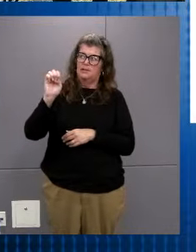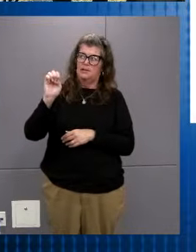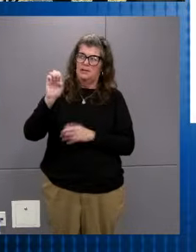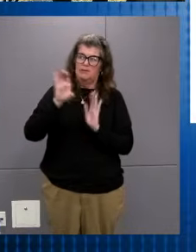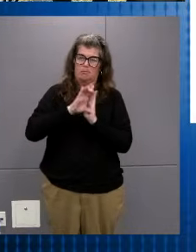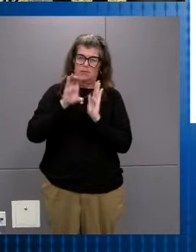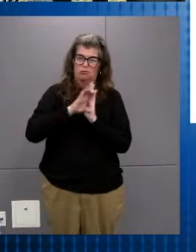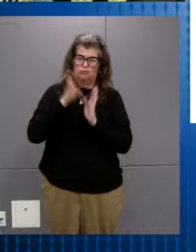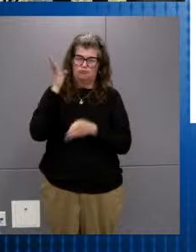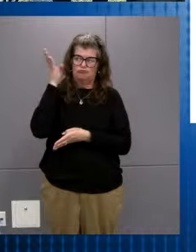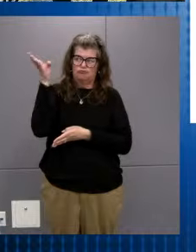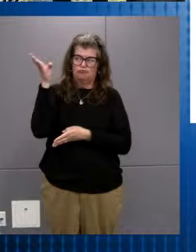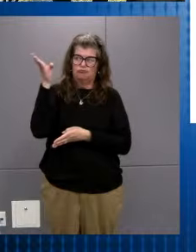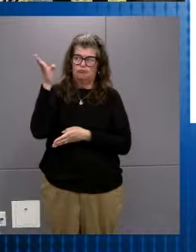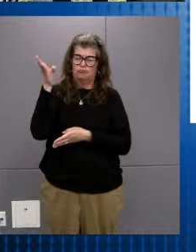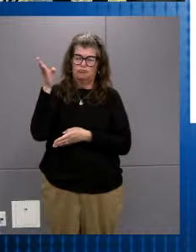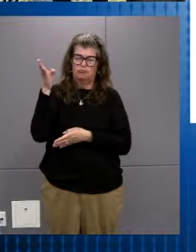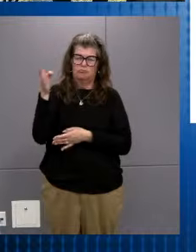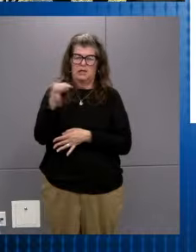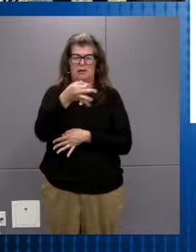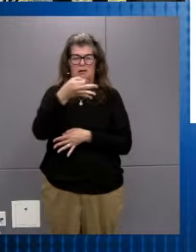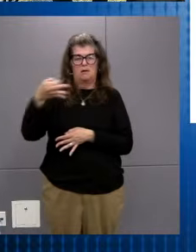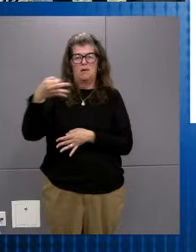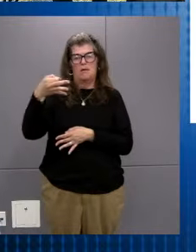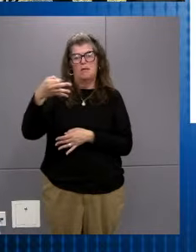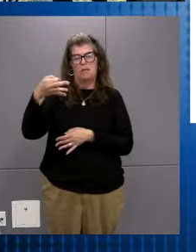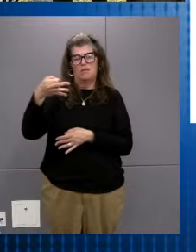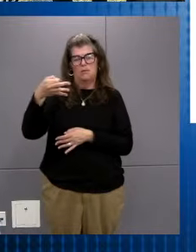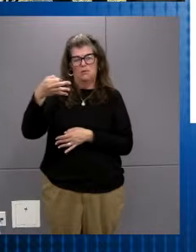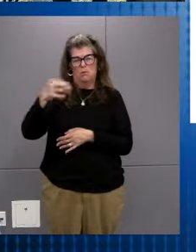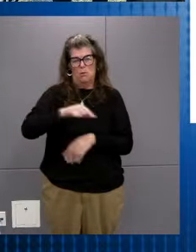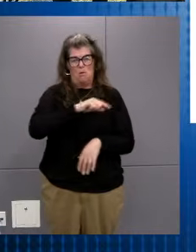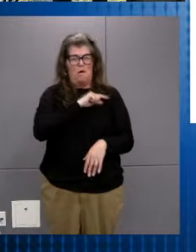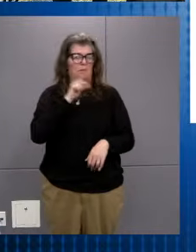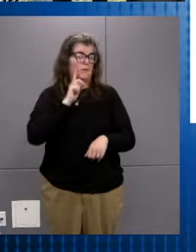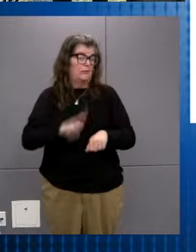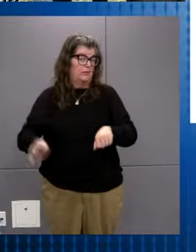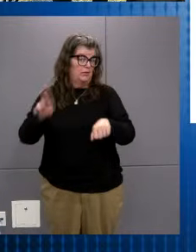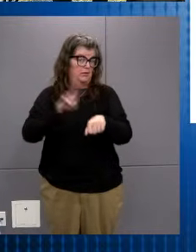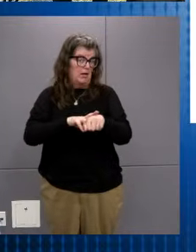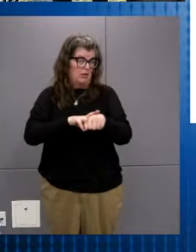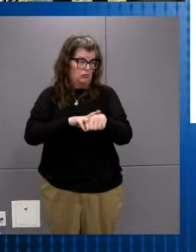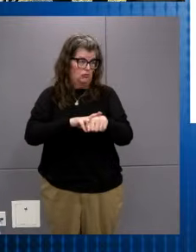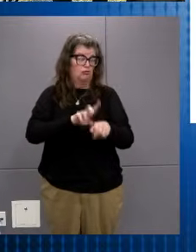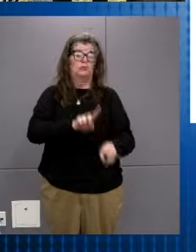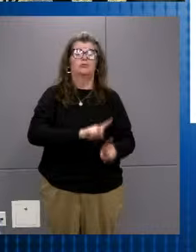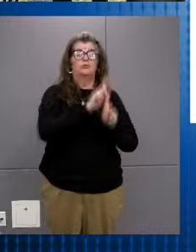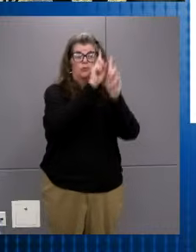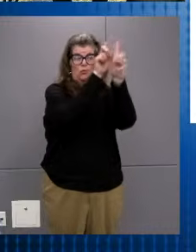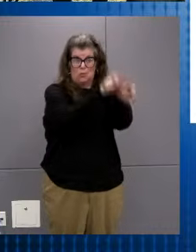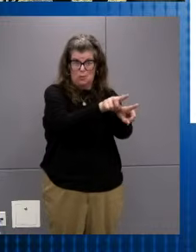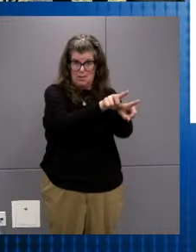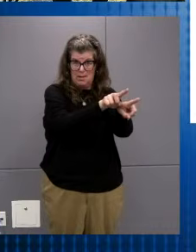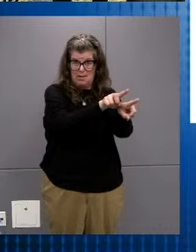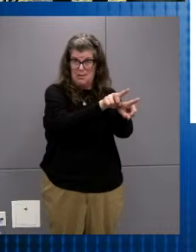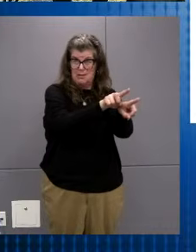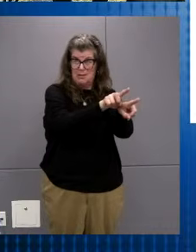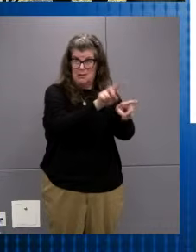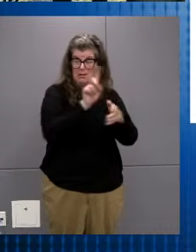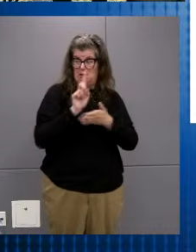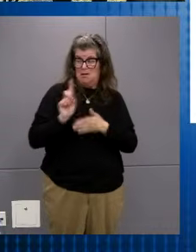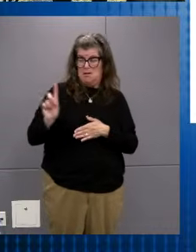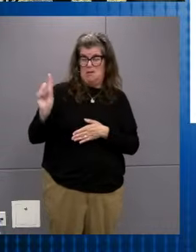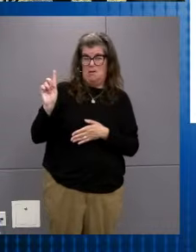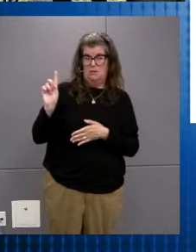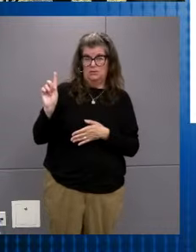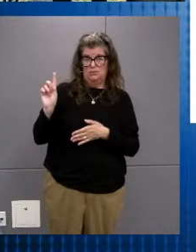picture, placed 9th at regionals and qualified for nationals. So she went to nationals last